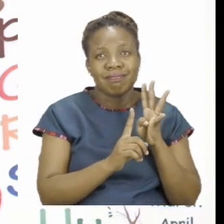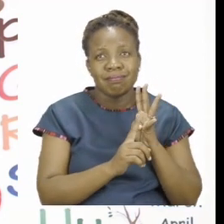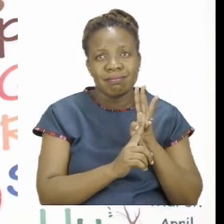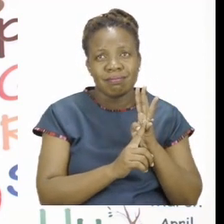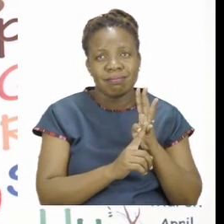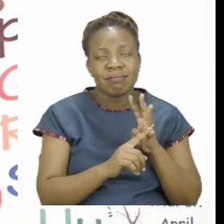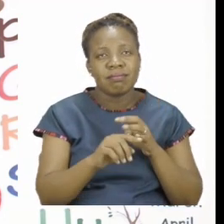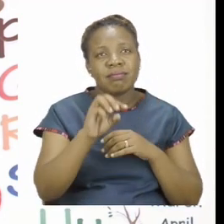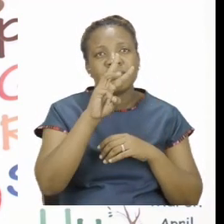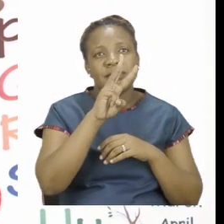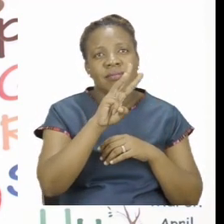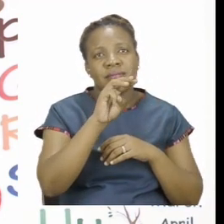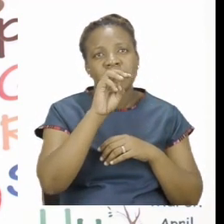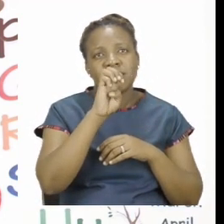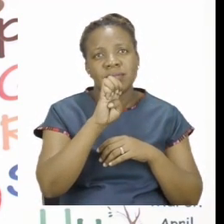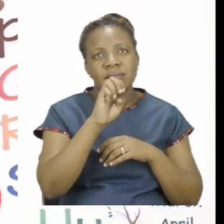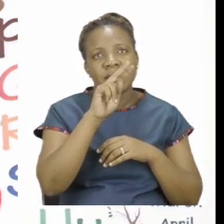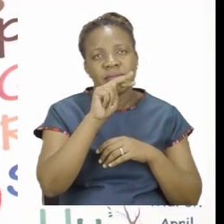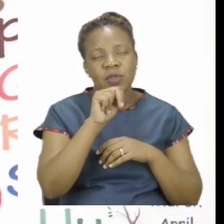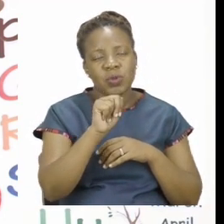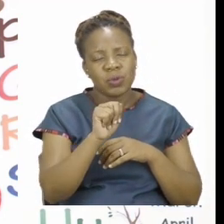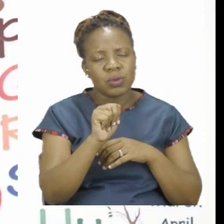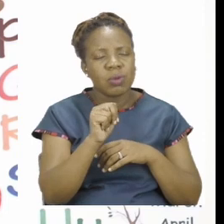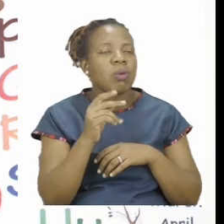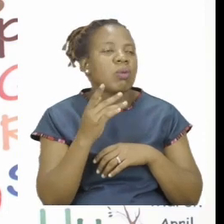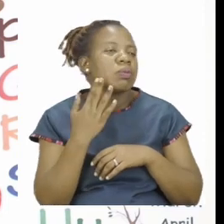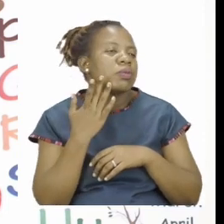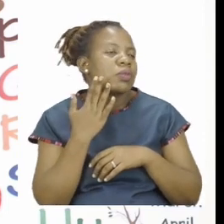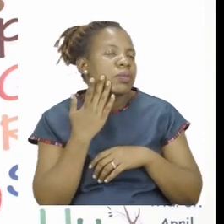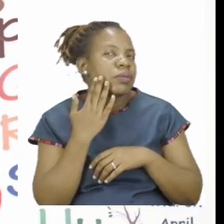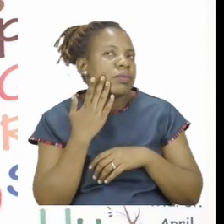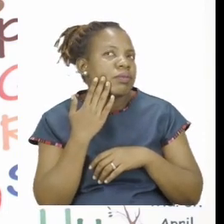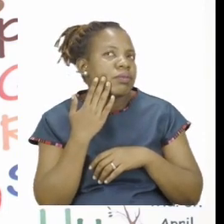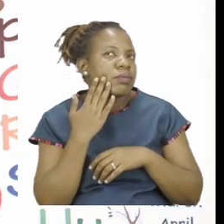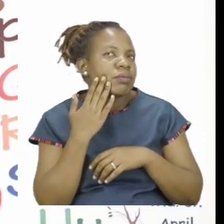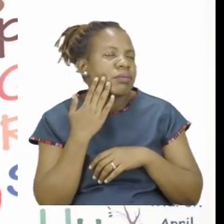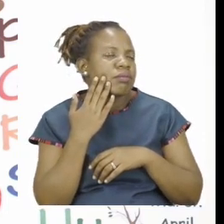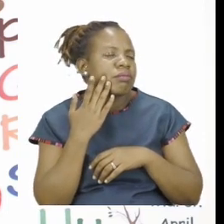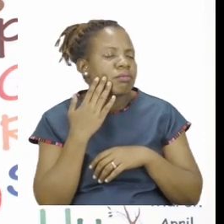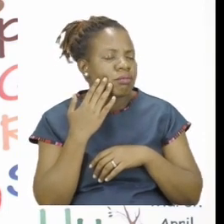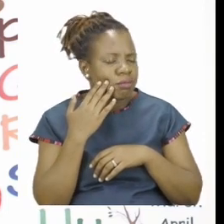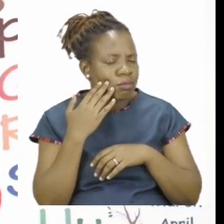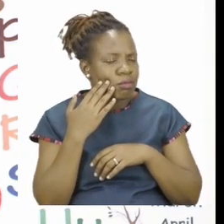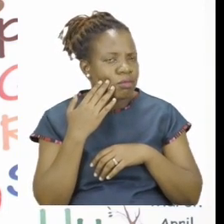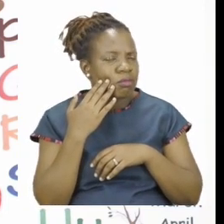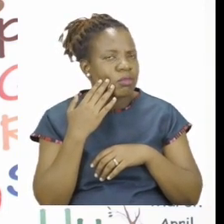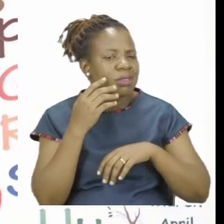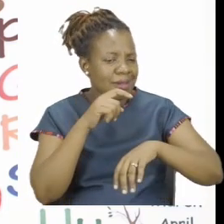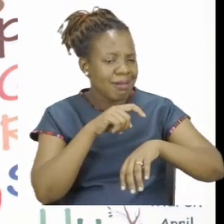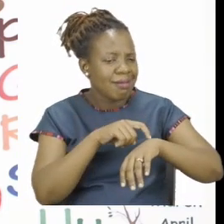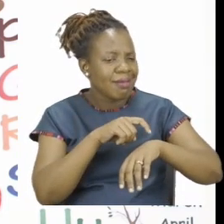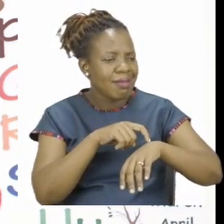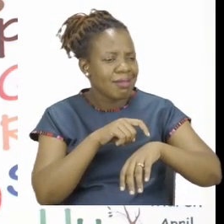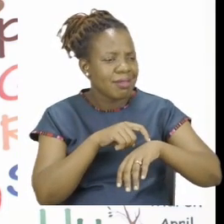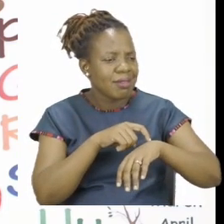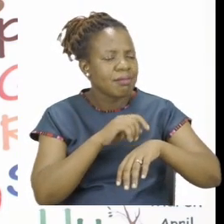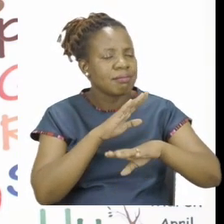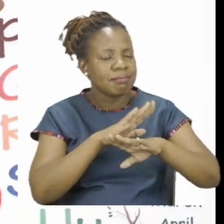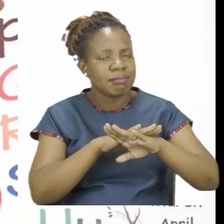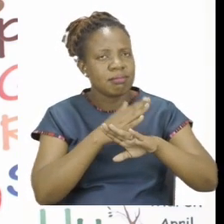talking about time. When are you going to go to school? Then we